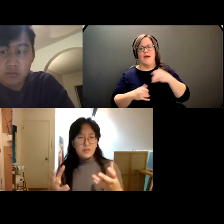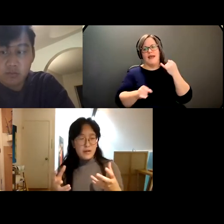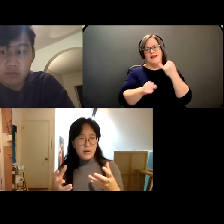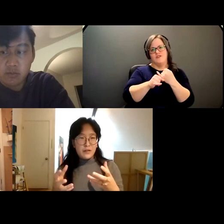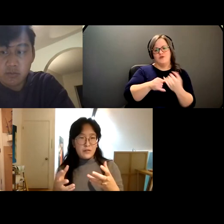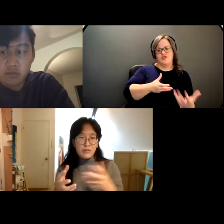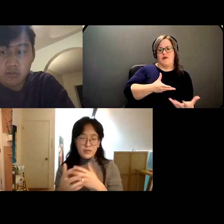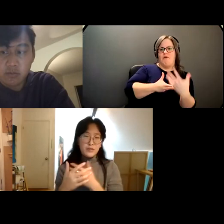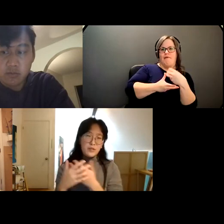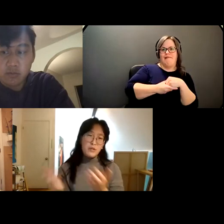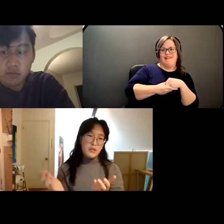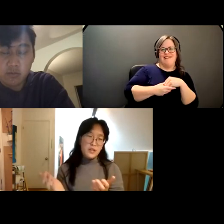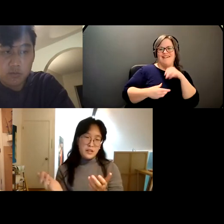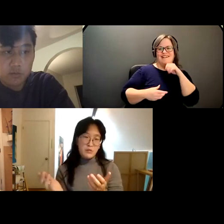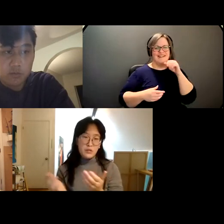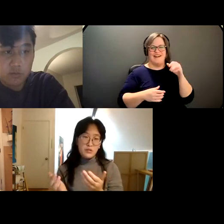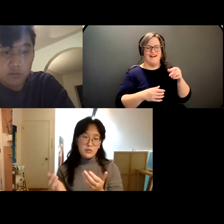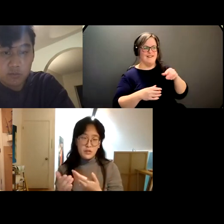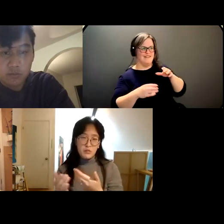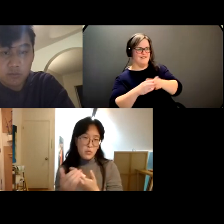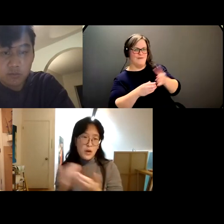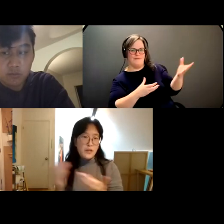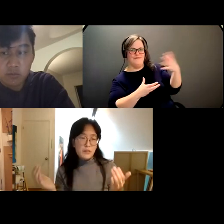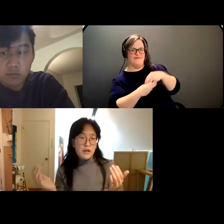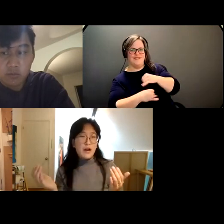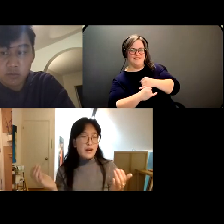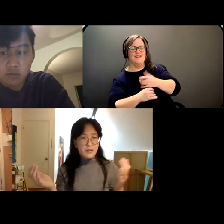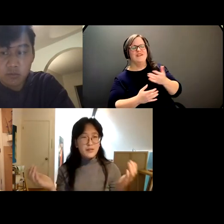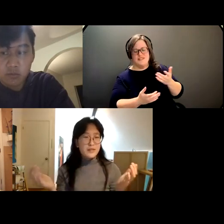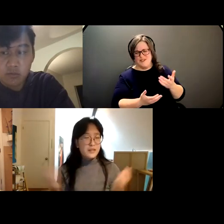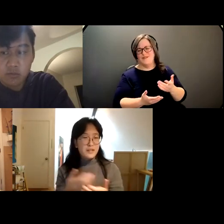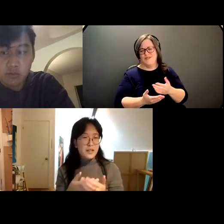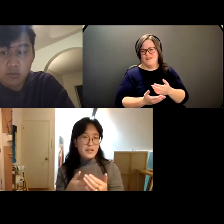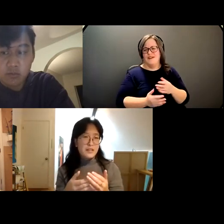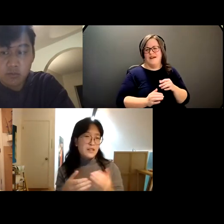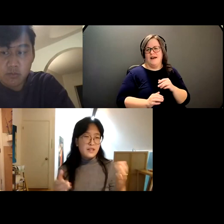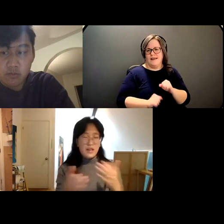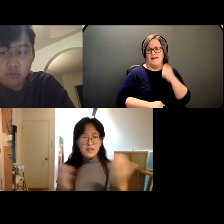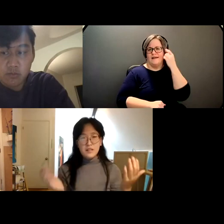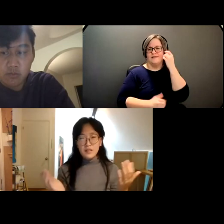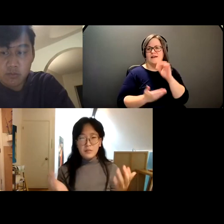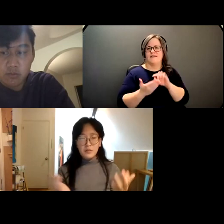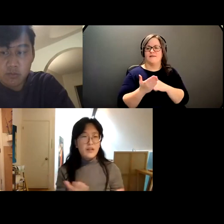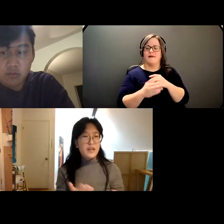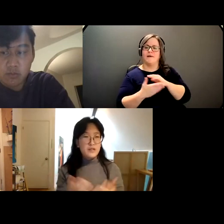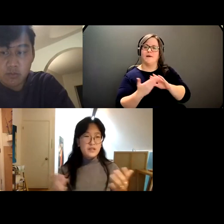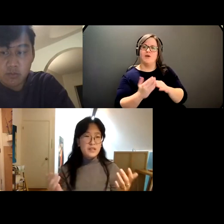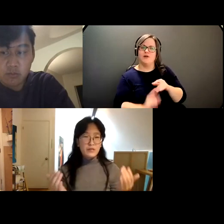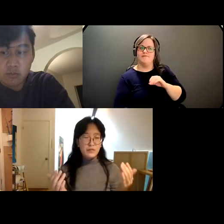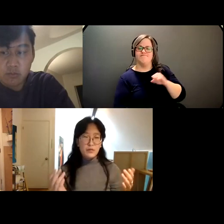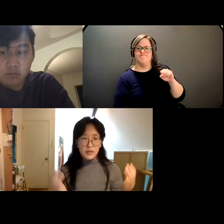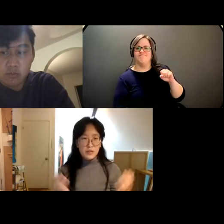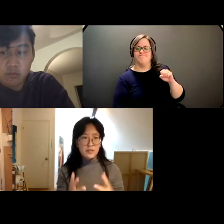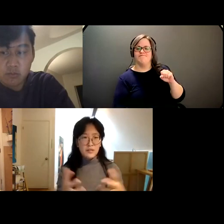think about how if this is a community that wouldn't really want them there either, that yeah, it's like up to their agency